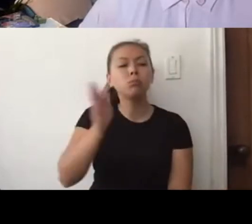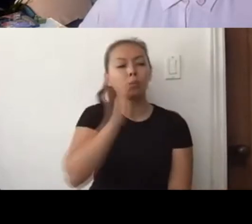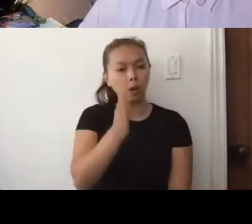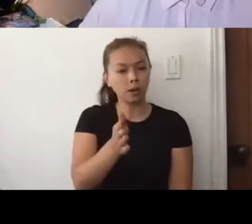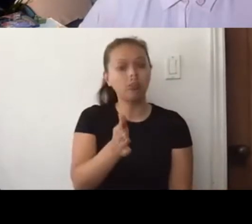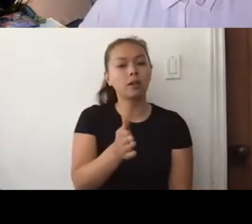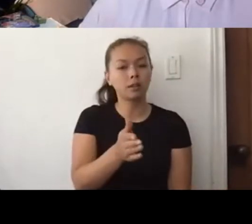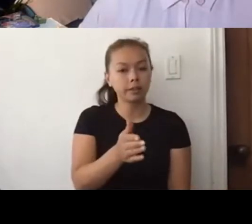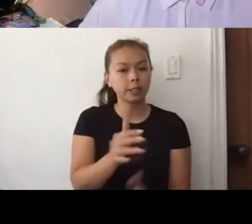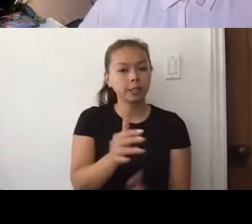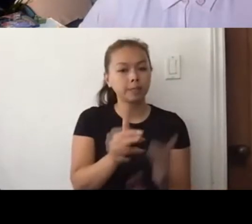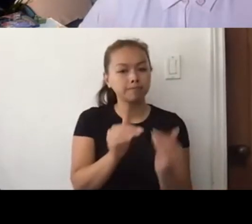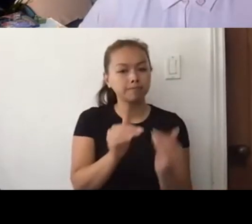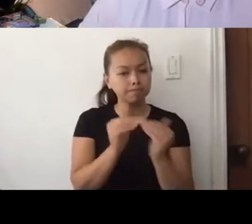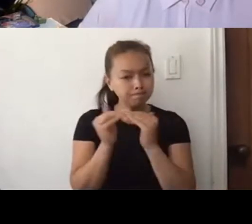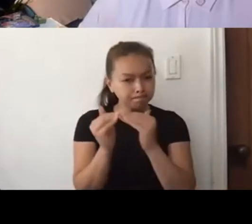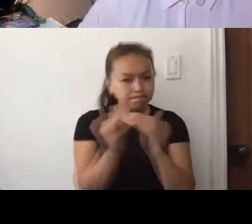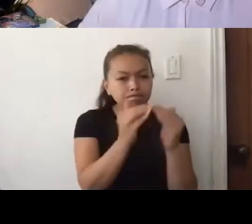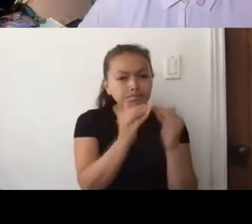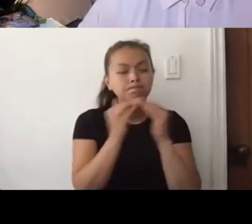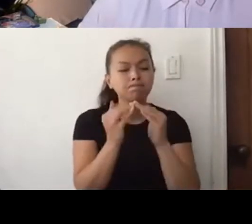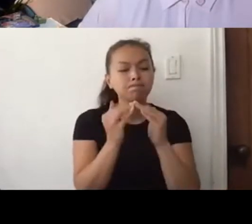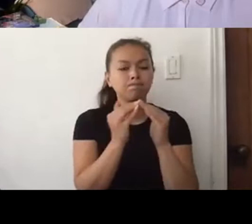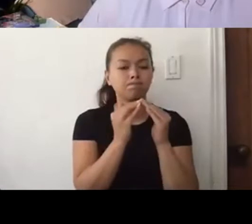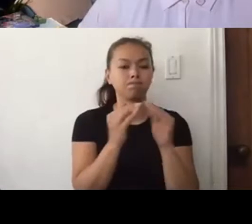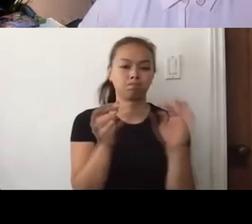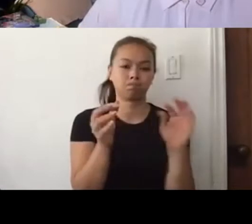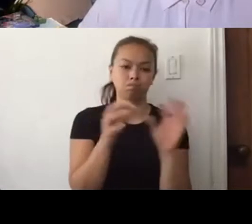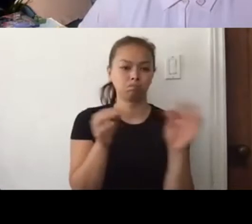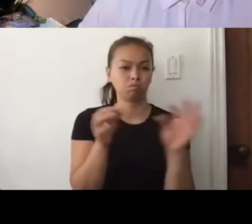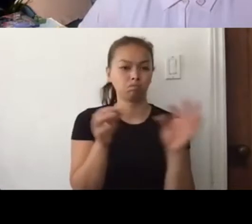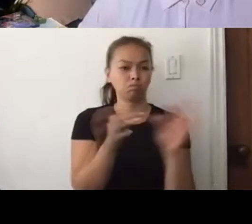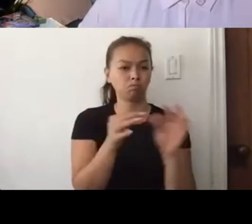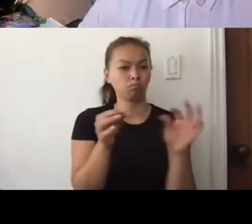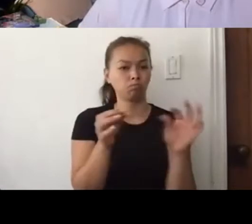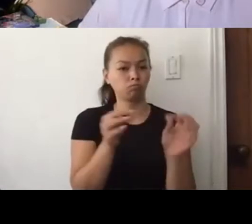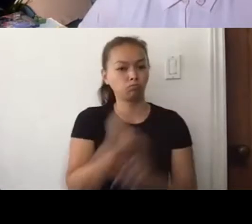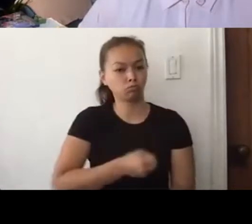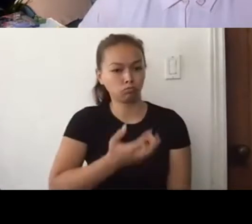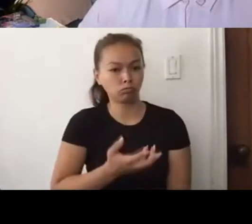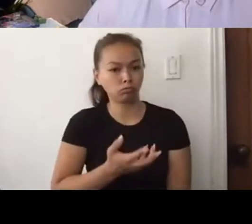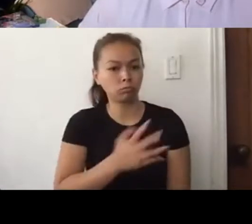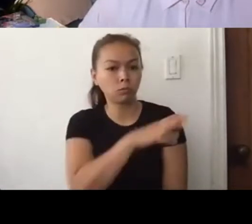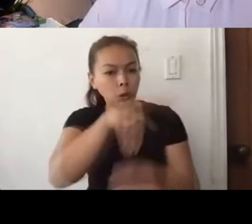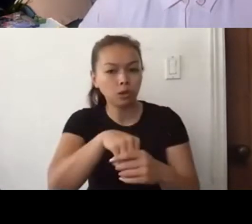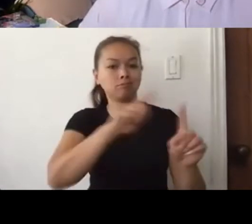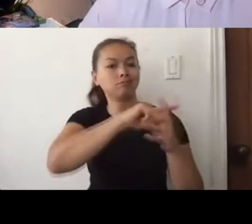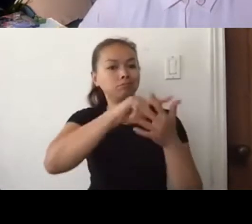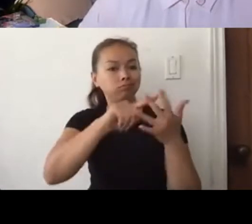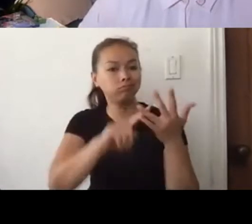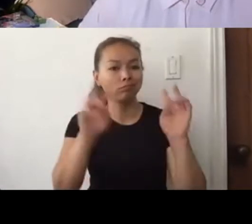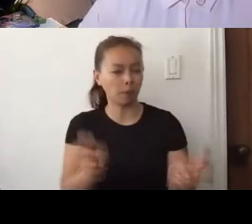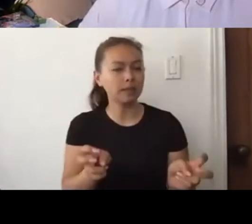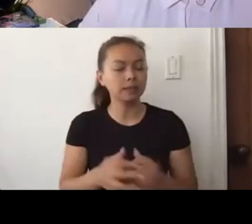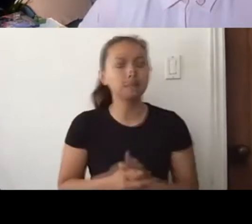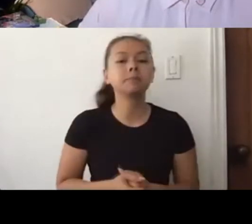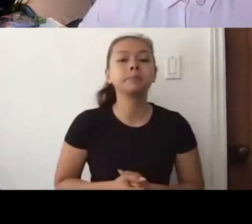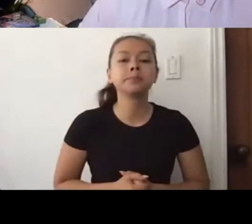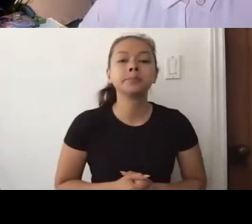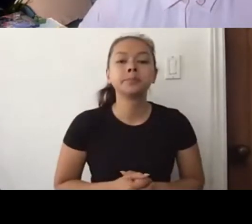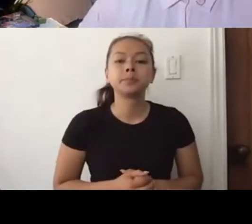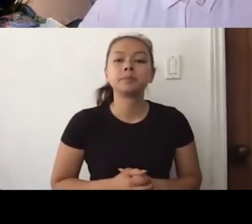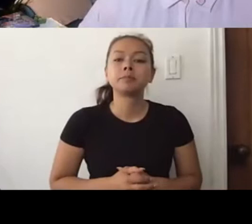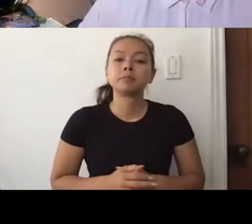time to cover all the topics that are part of this conversation. Just be mindful of language. It's